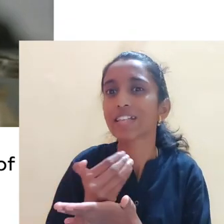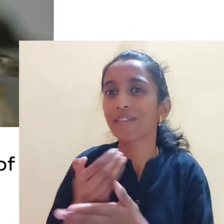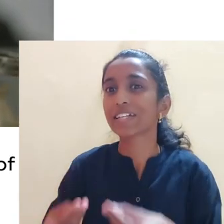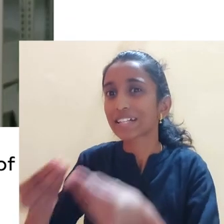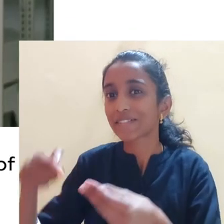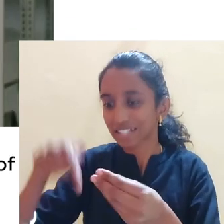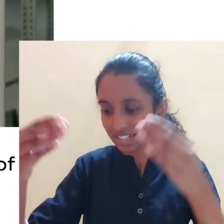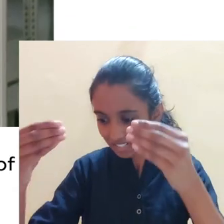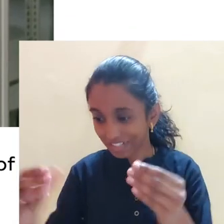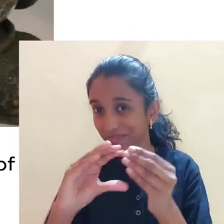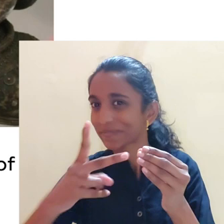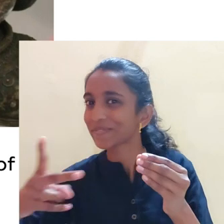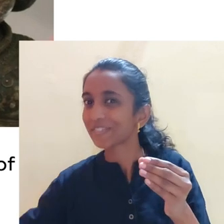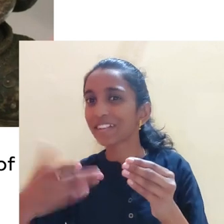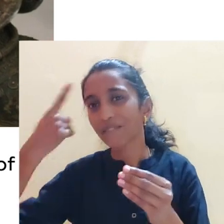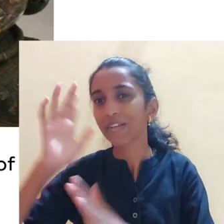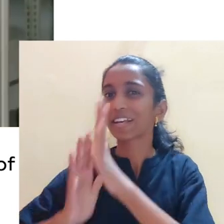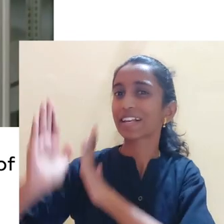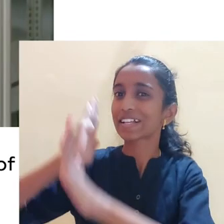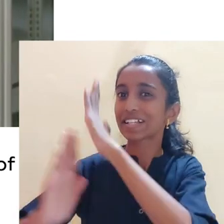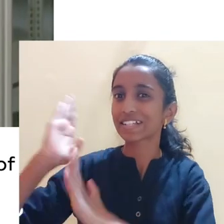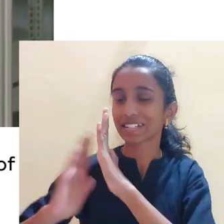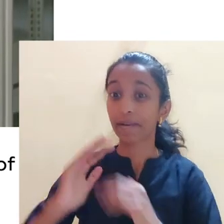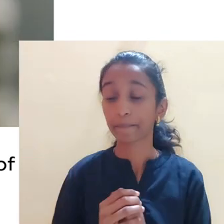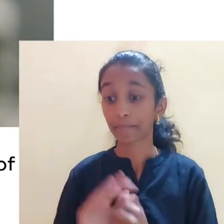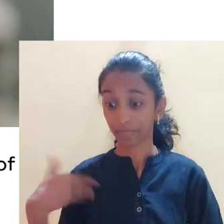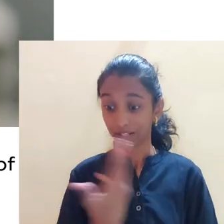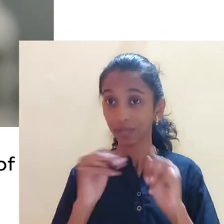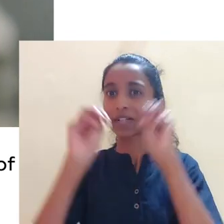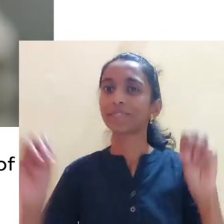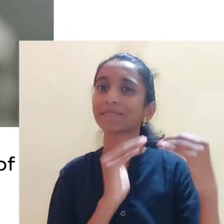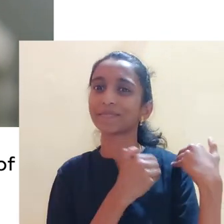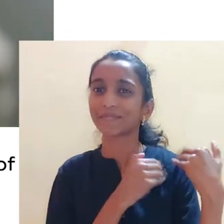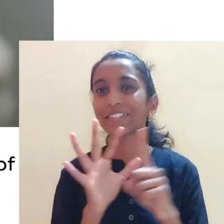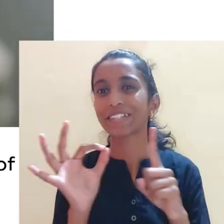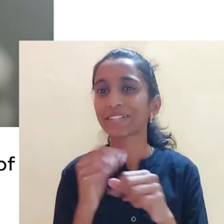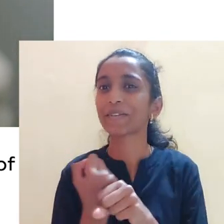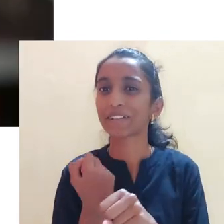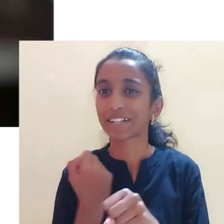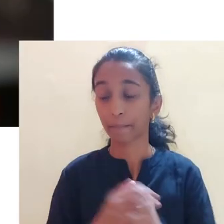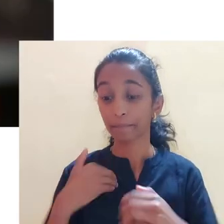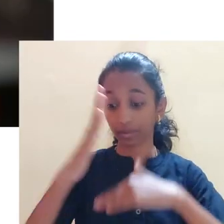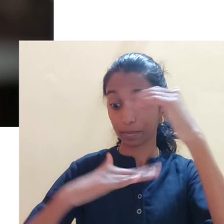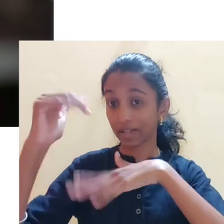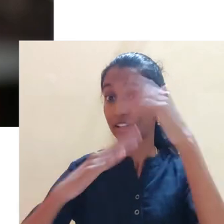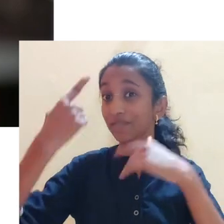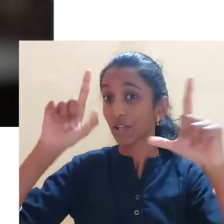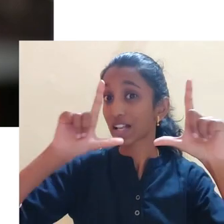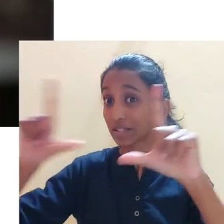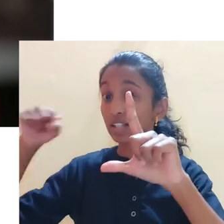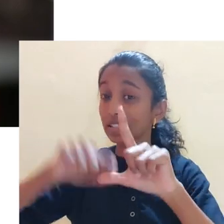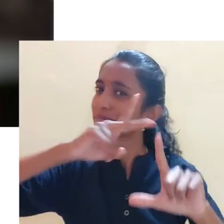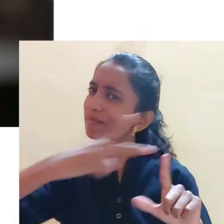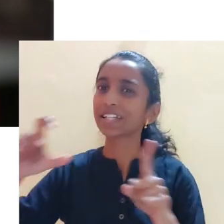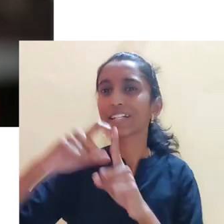these fragile, tangible pieces of heritage that we, as museums, are custodians of. Building an exhibition